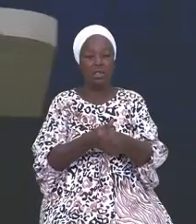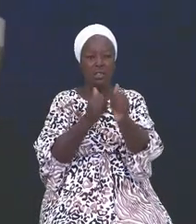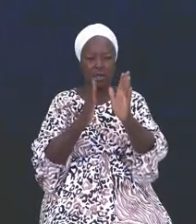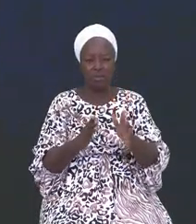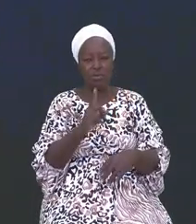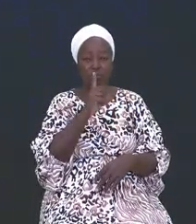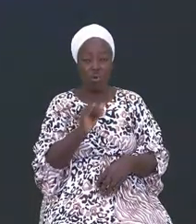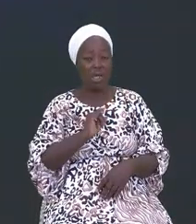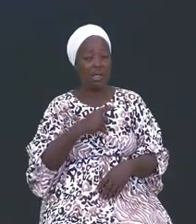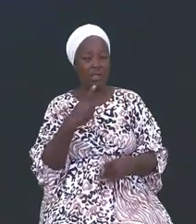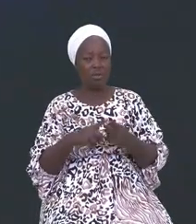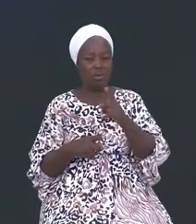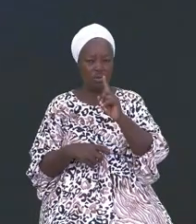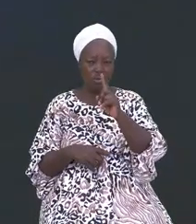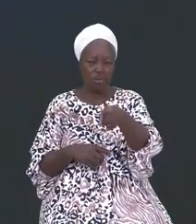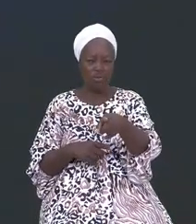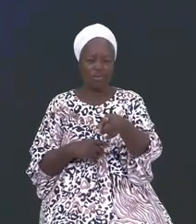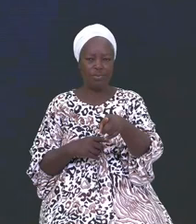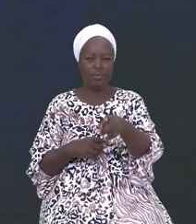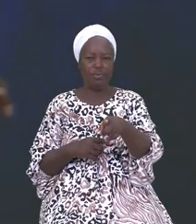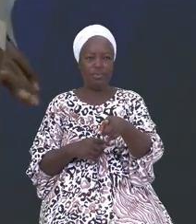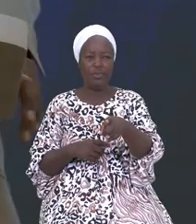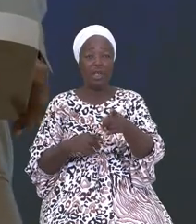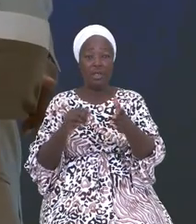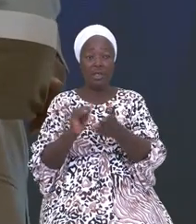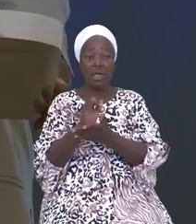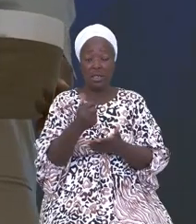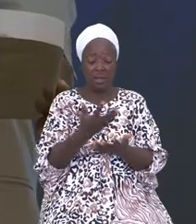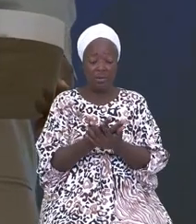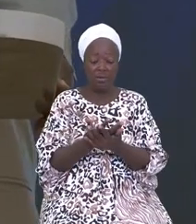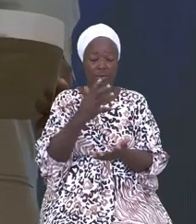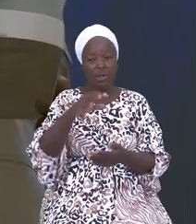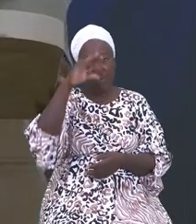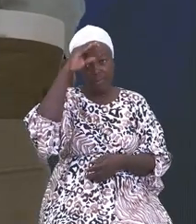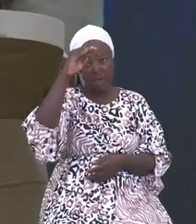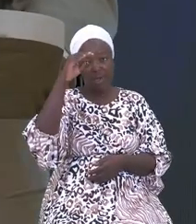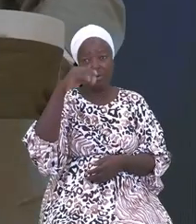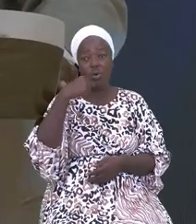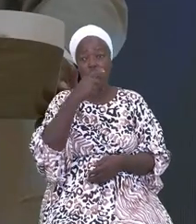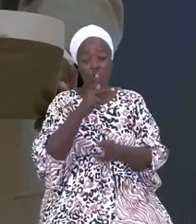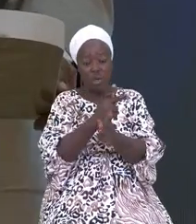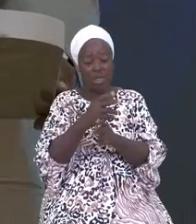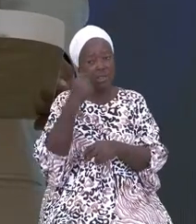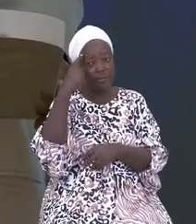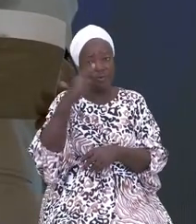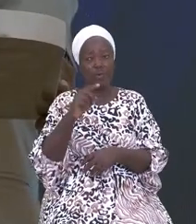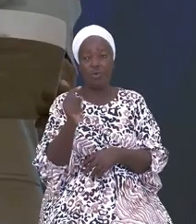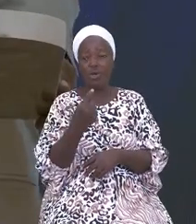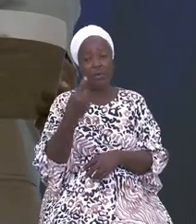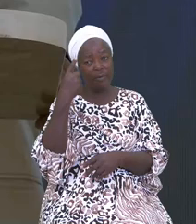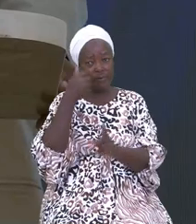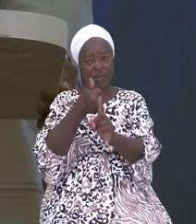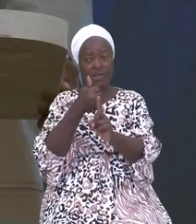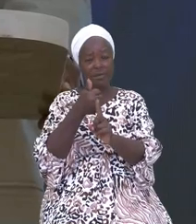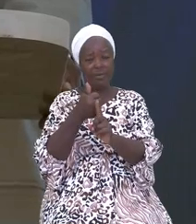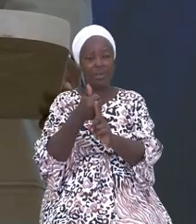say unto you, that a rich man who cares only for himself, verily